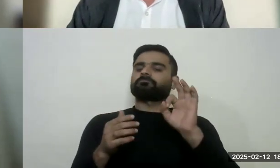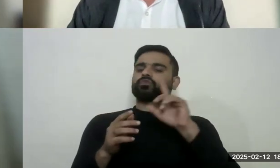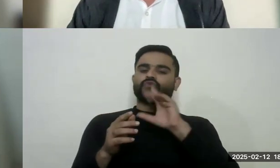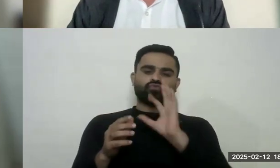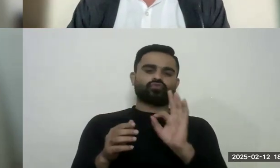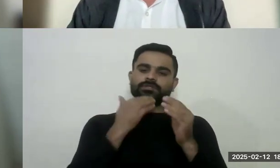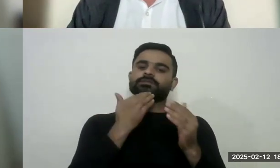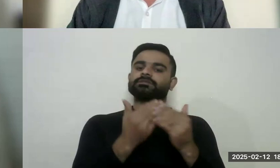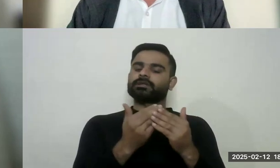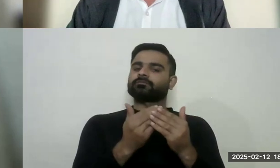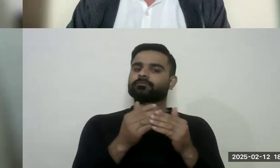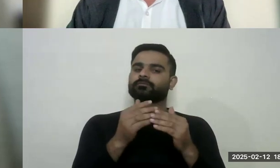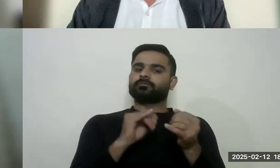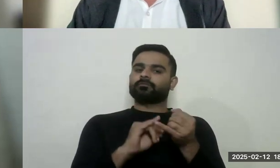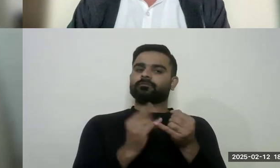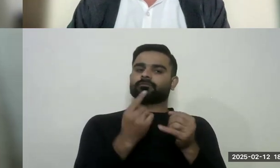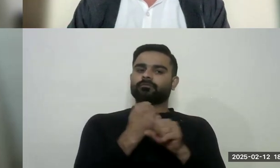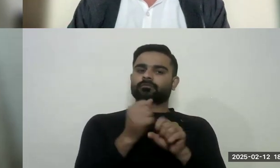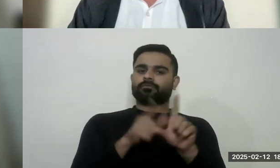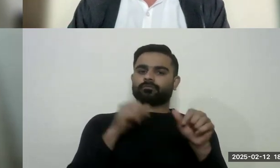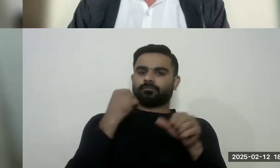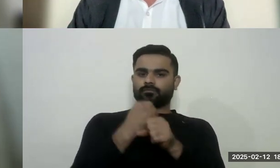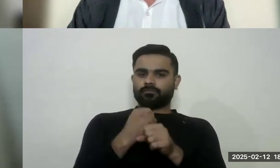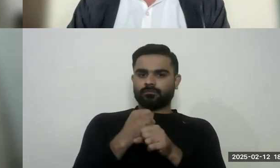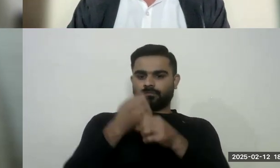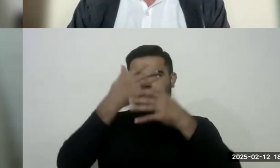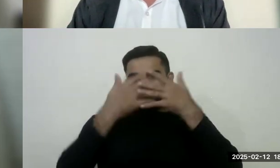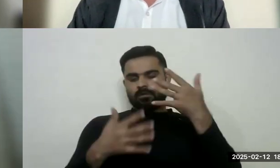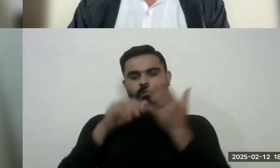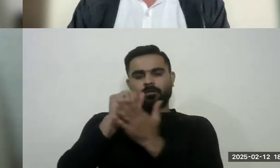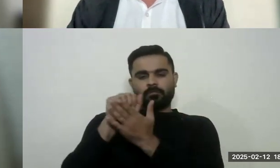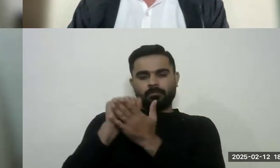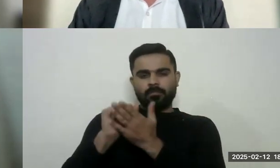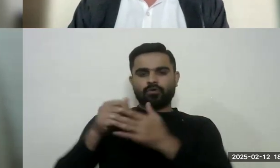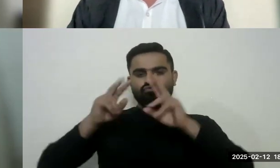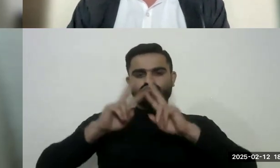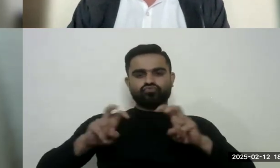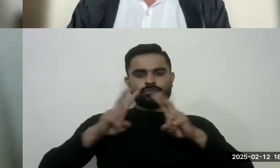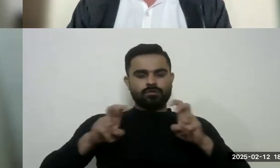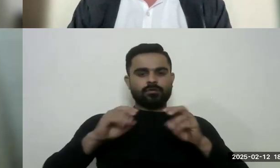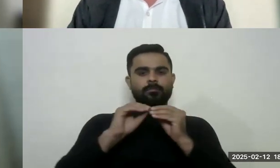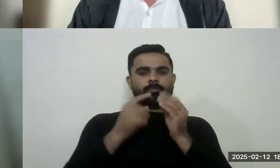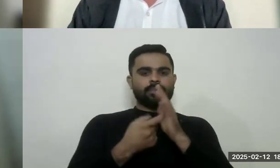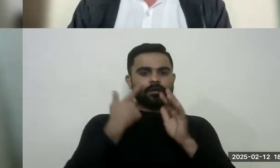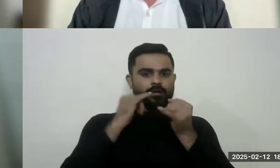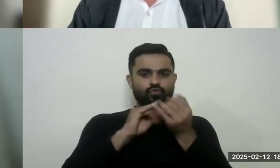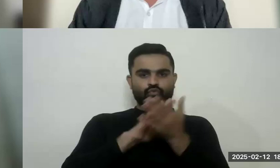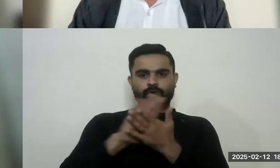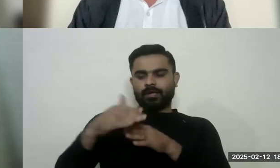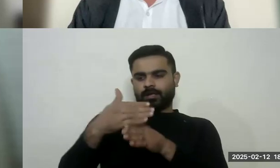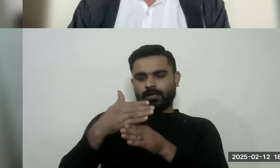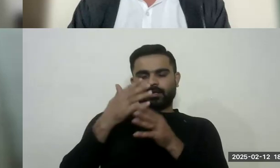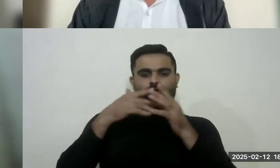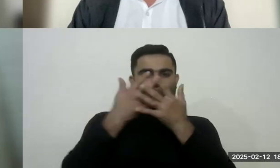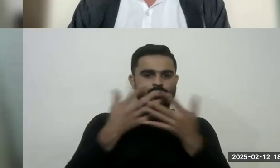Absolutely. Thanks for that, Suyog. And just to add here, we have several publications and research at the British Council. We will be sharing resource